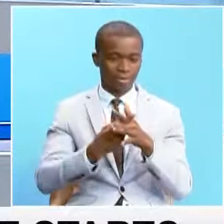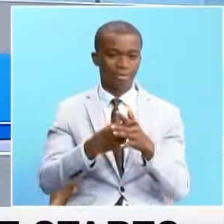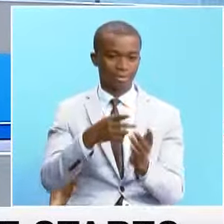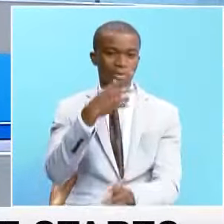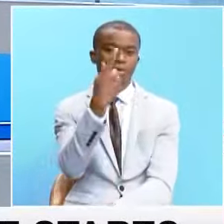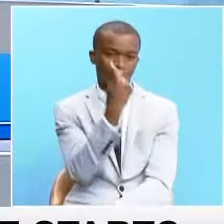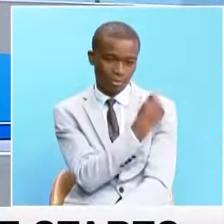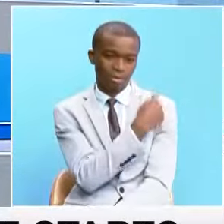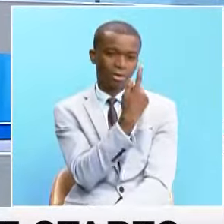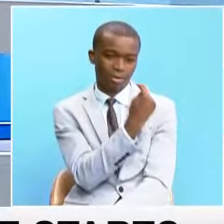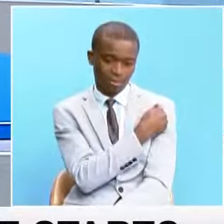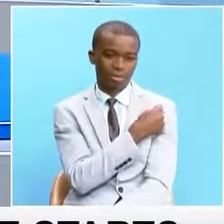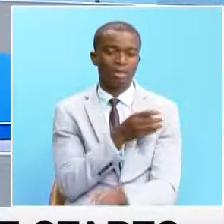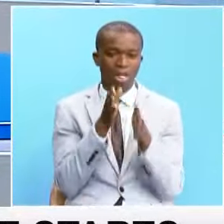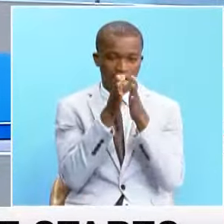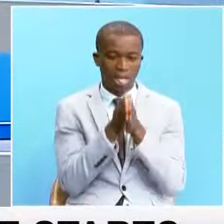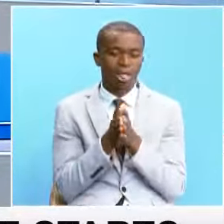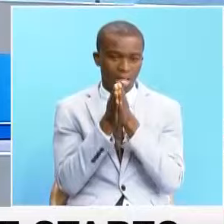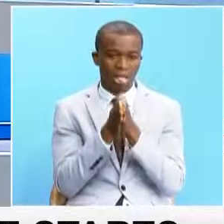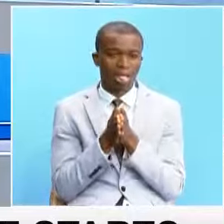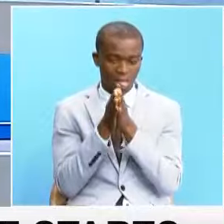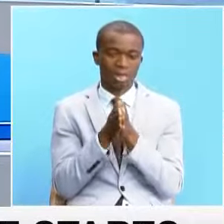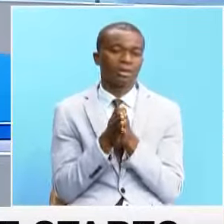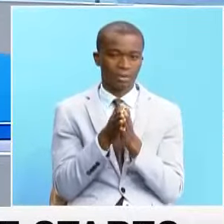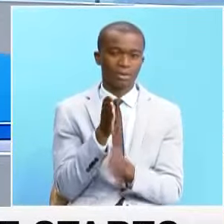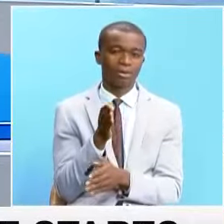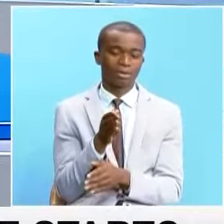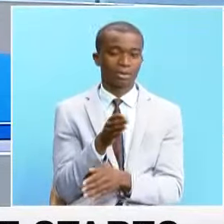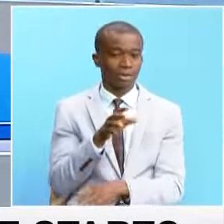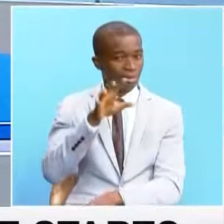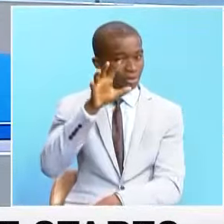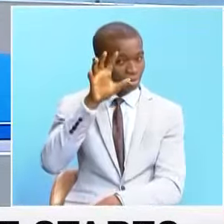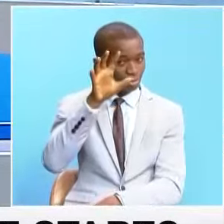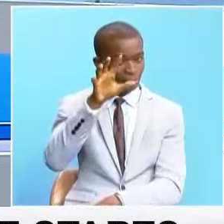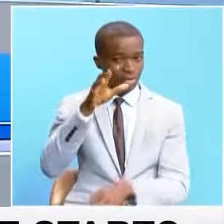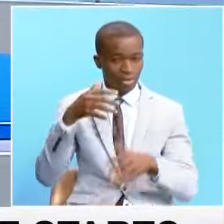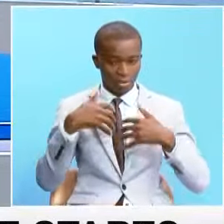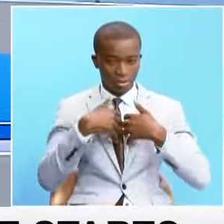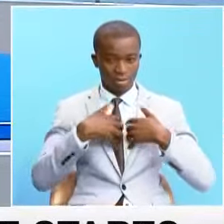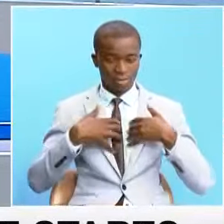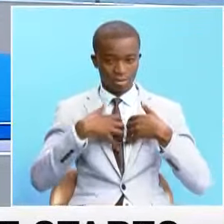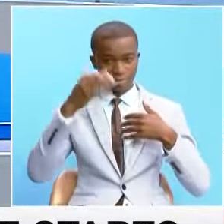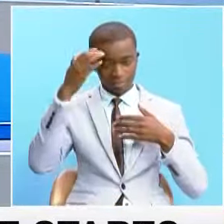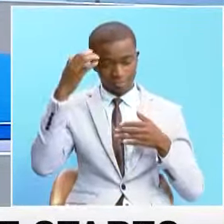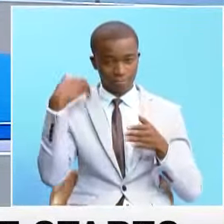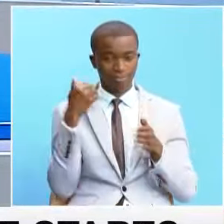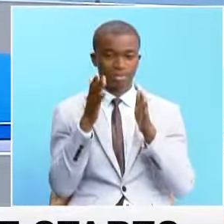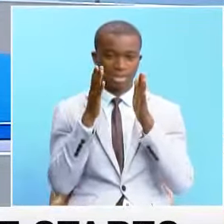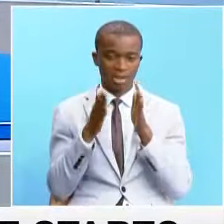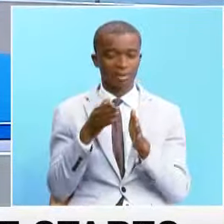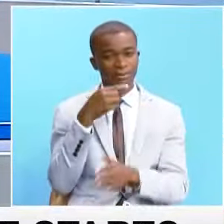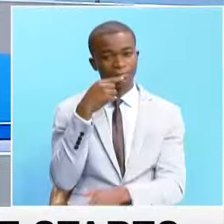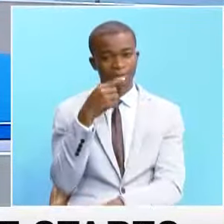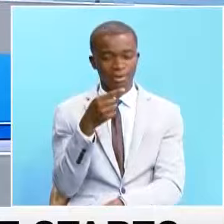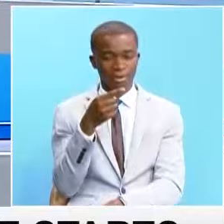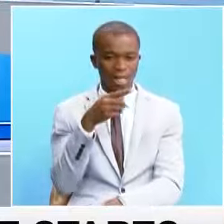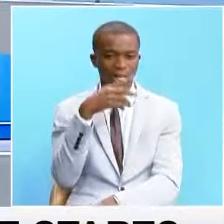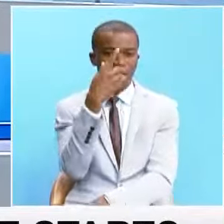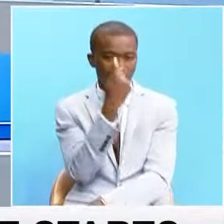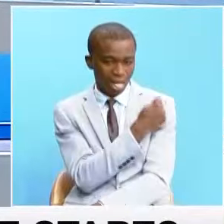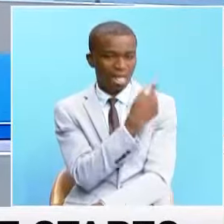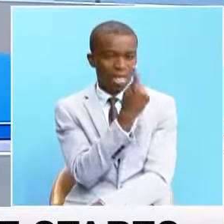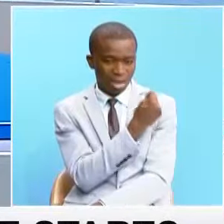against rabies in some selected districts of the province. Provincial Veterinary Officer Sydney Kalenga says the exercise follows the